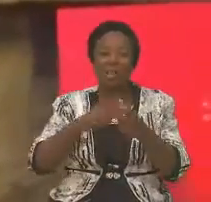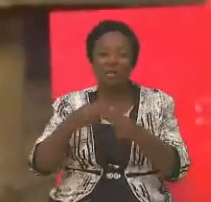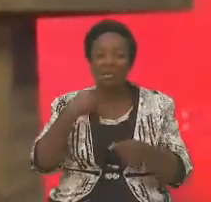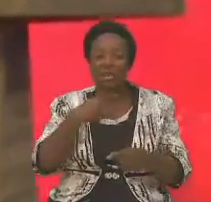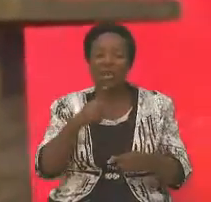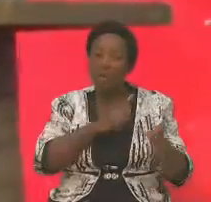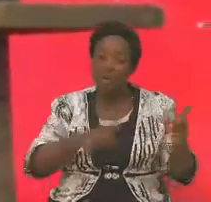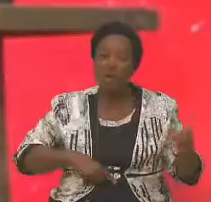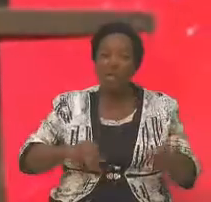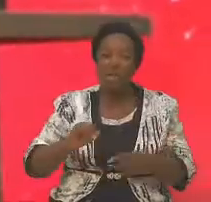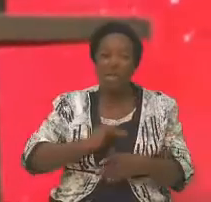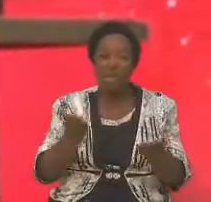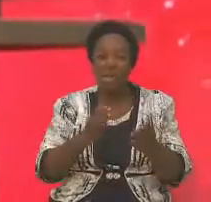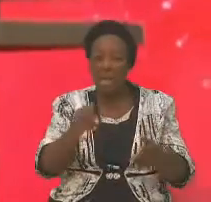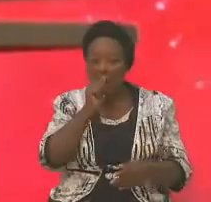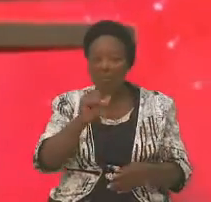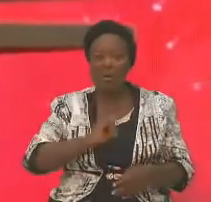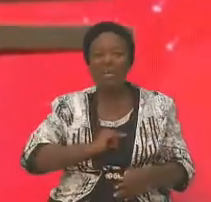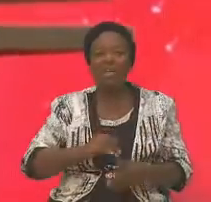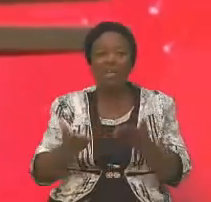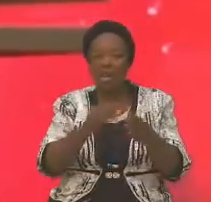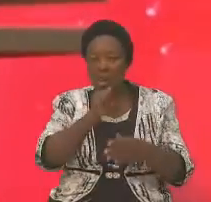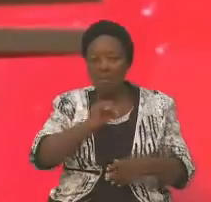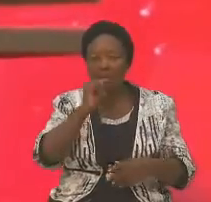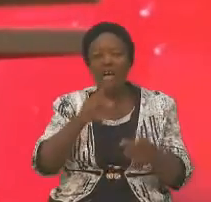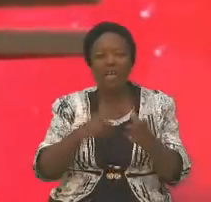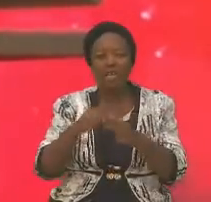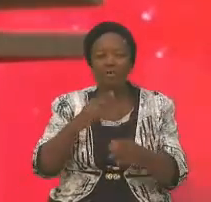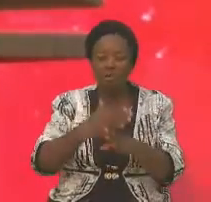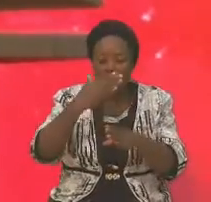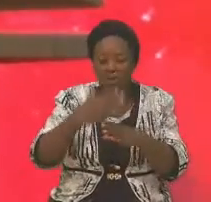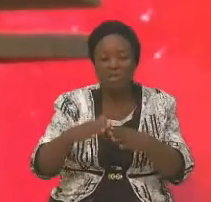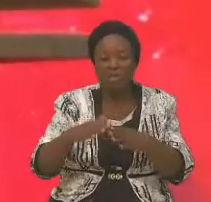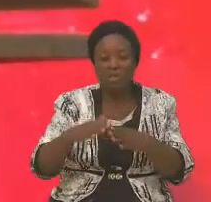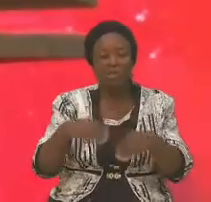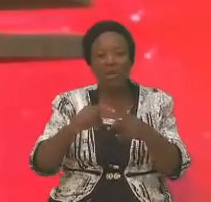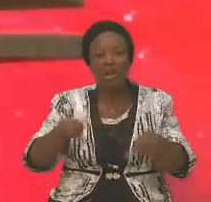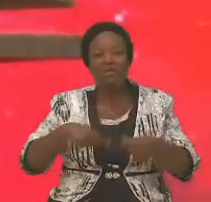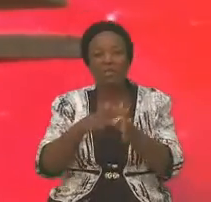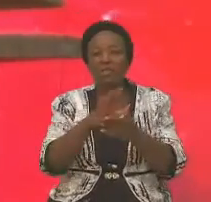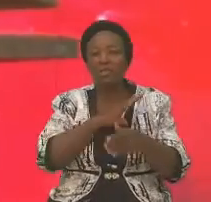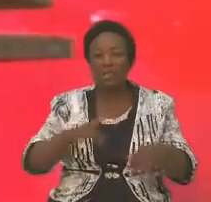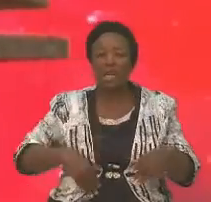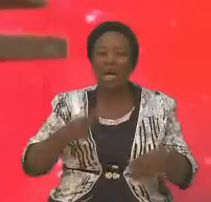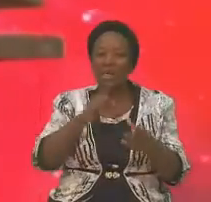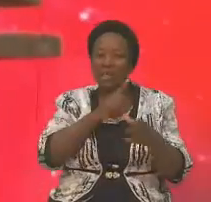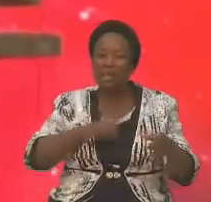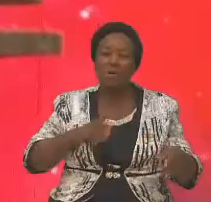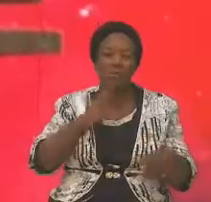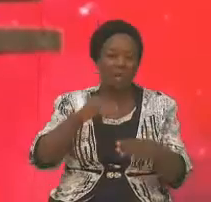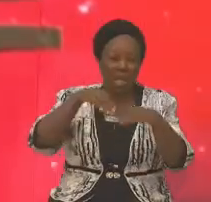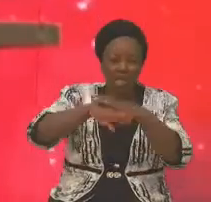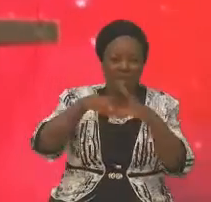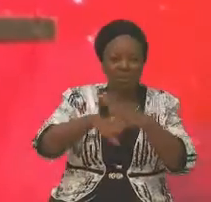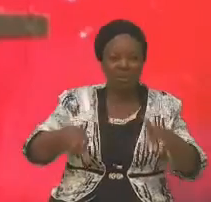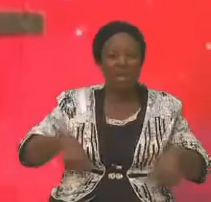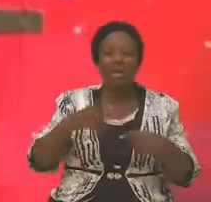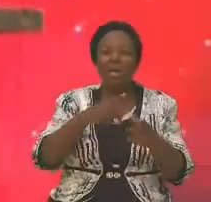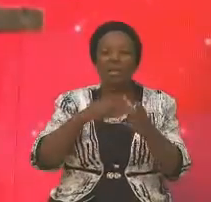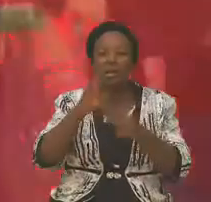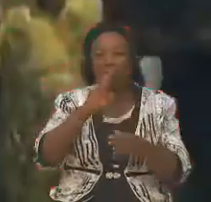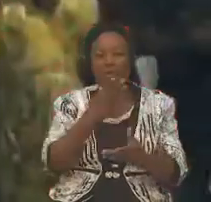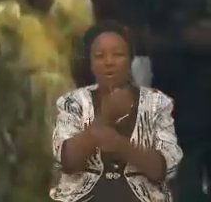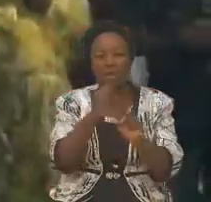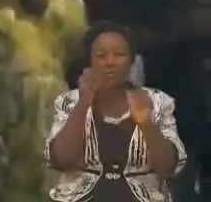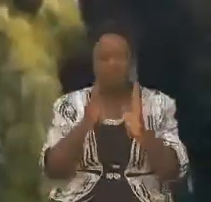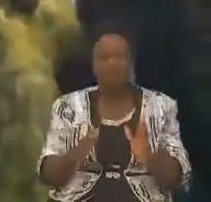your name in the book of life in heaven. It's up that hand. I'm praying for you now. Father, in the name